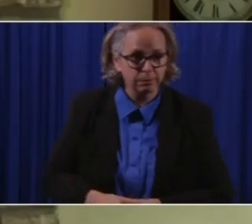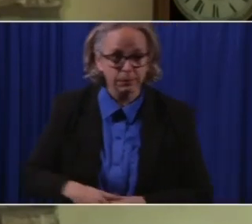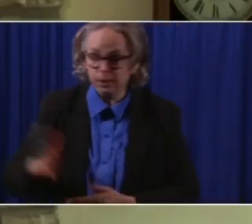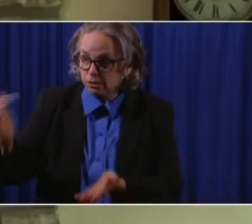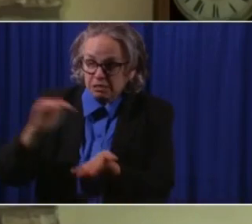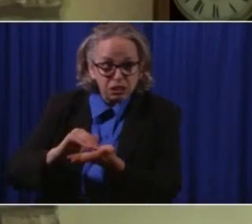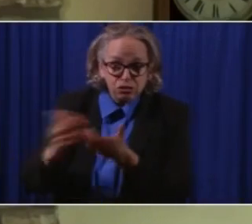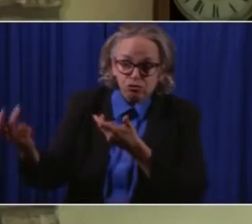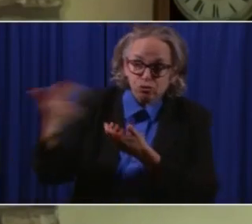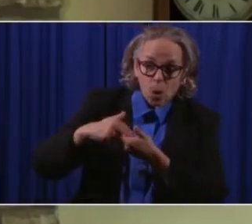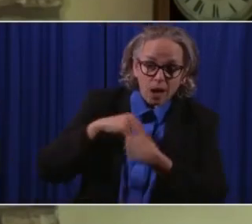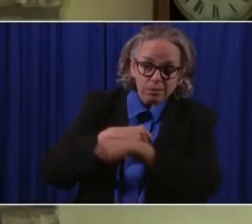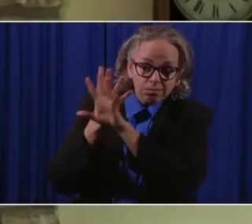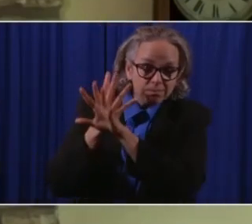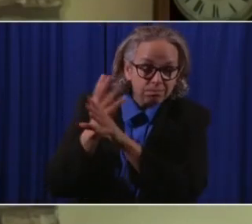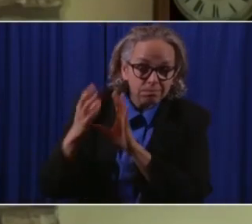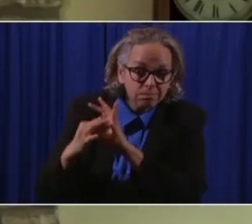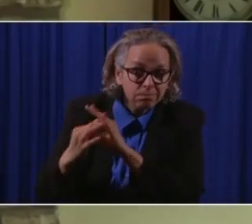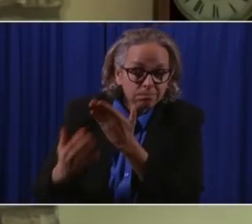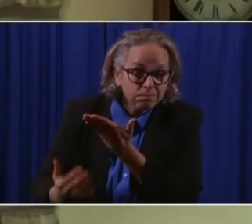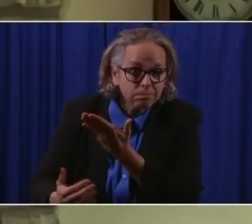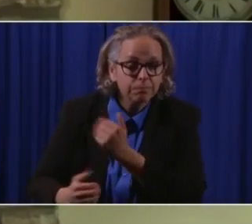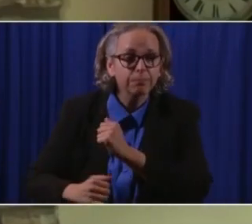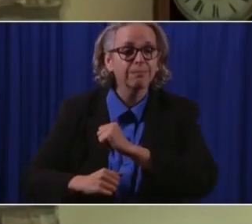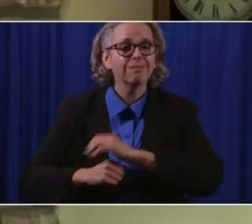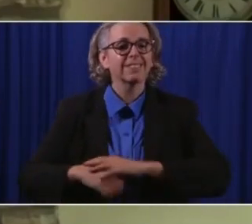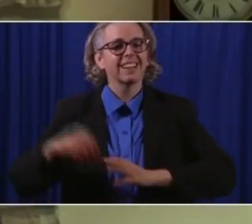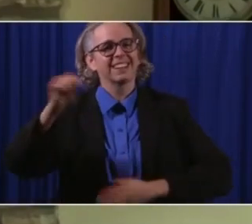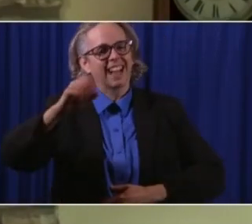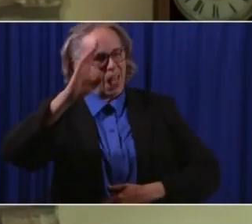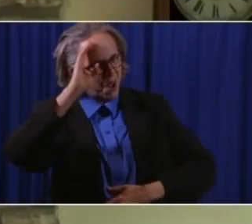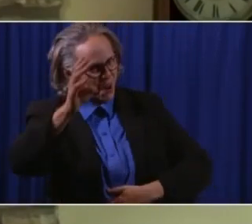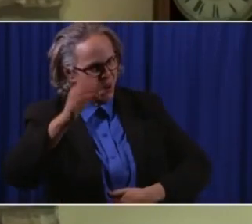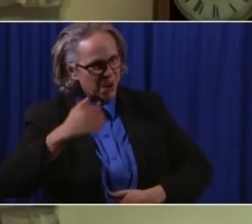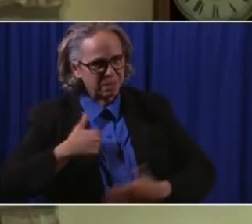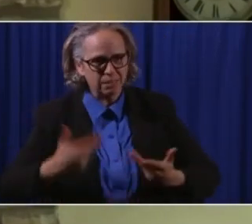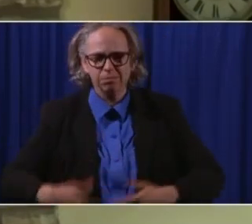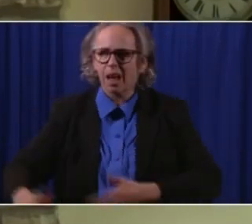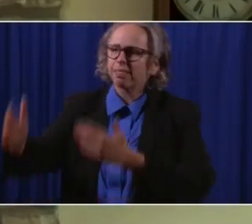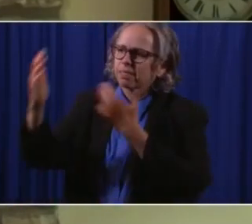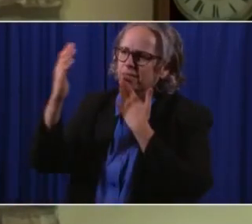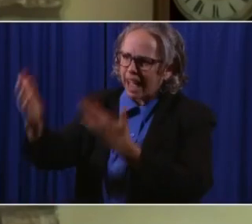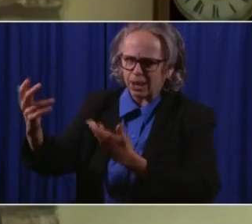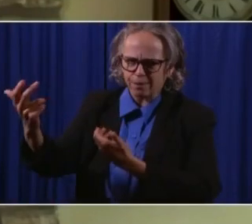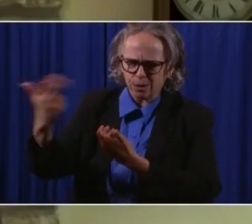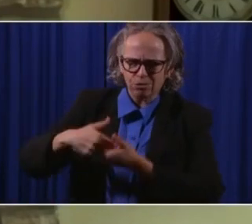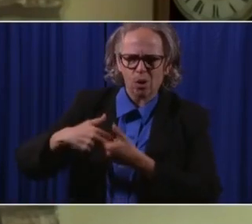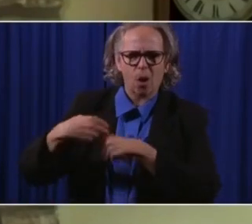Eric, is he here? I am here. He's up. Doctor, thank you so very, very much for